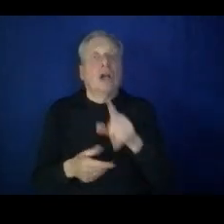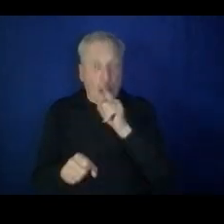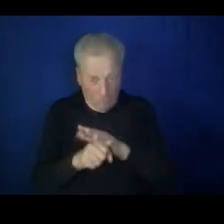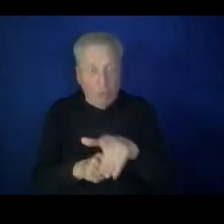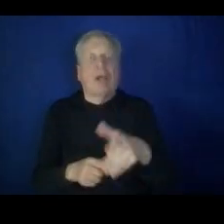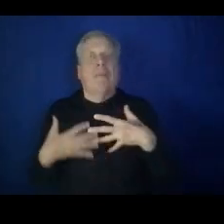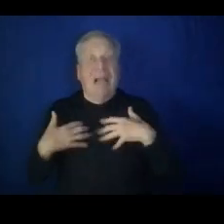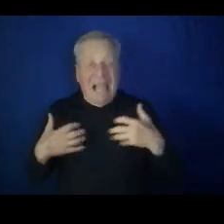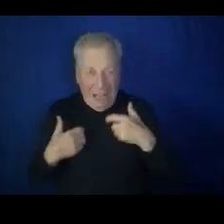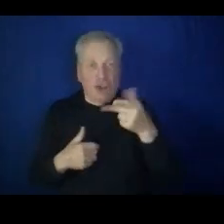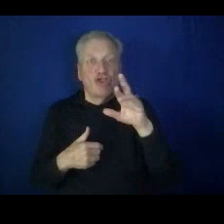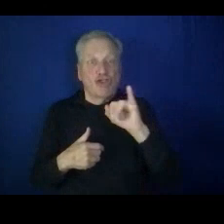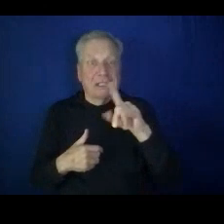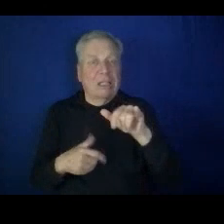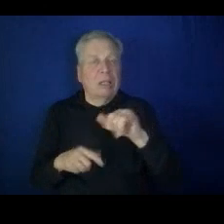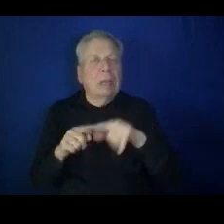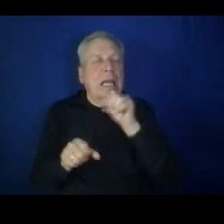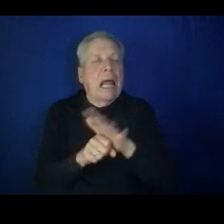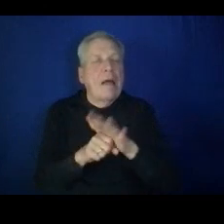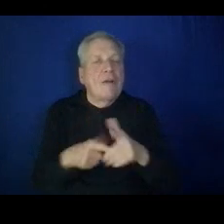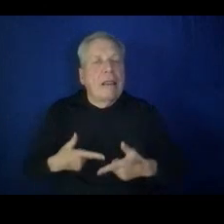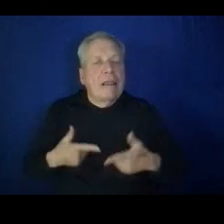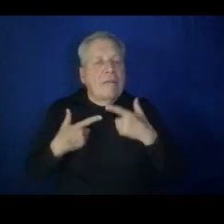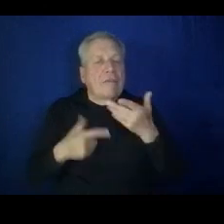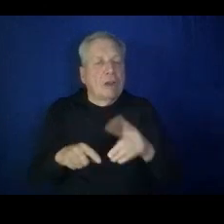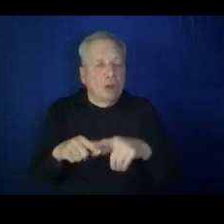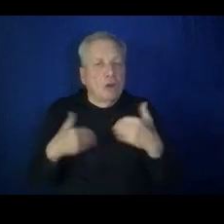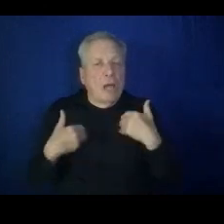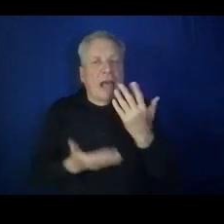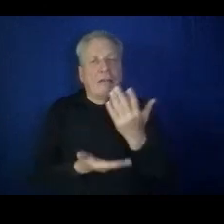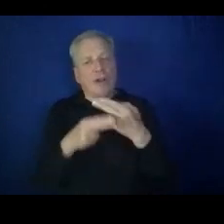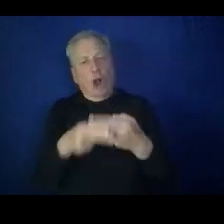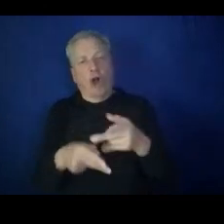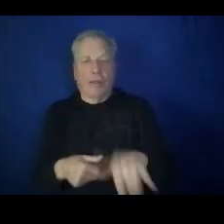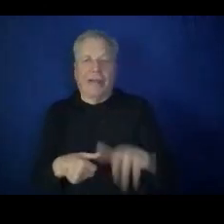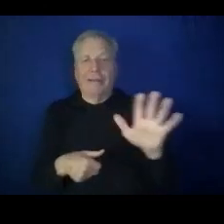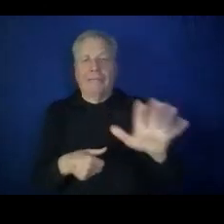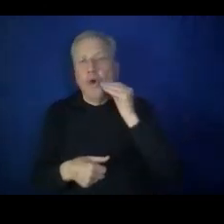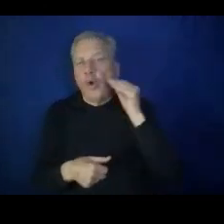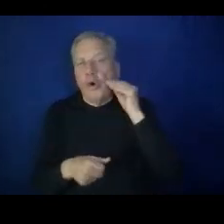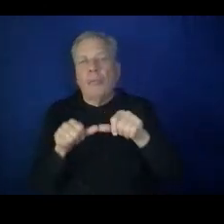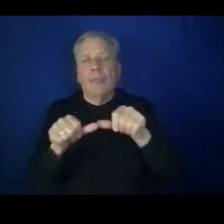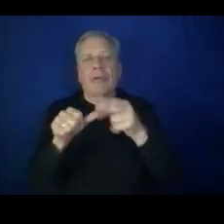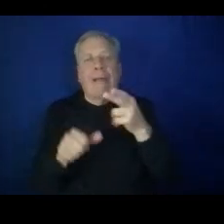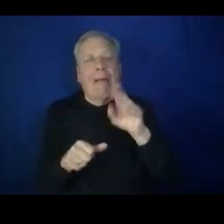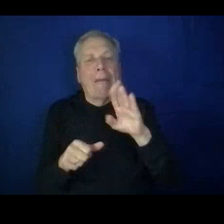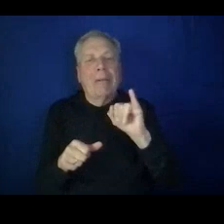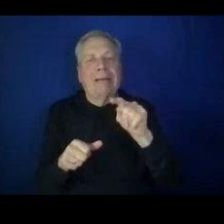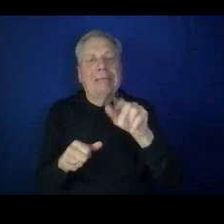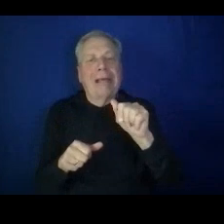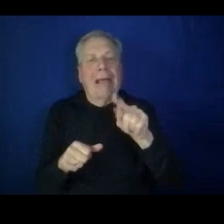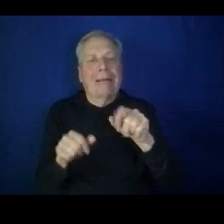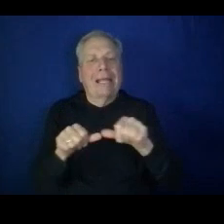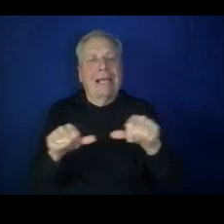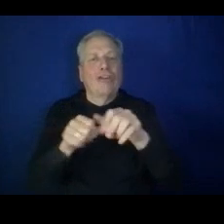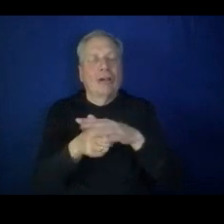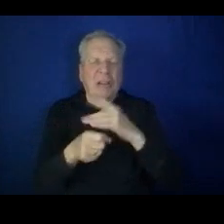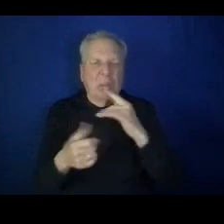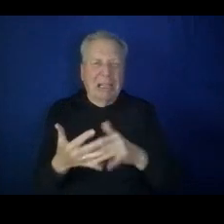enough bears living there yet to consider it occupied habitat. But so currently, grizzly bears are occupying over 70,000